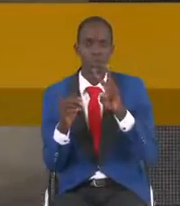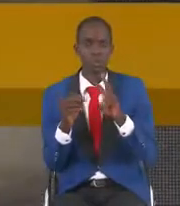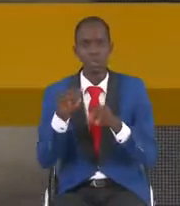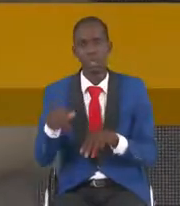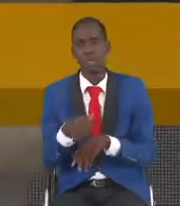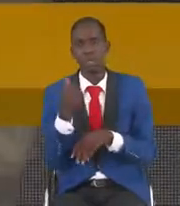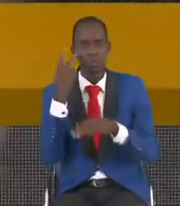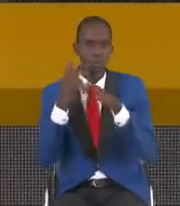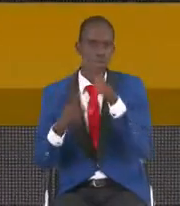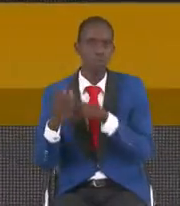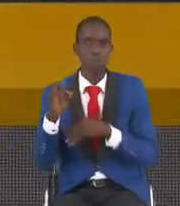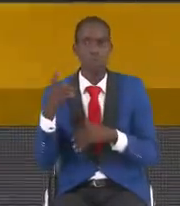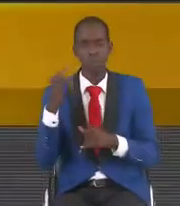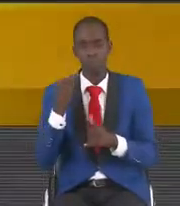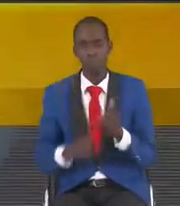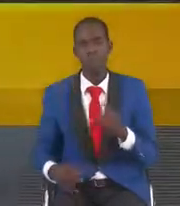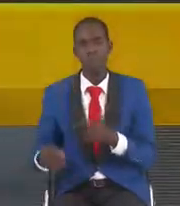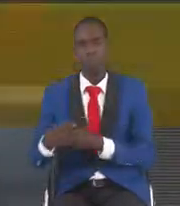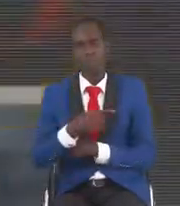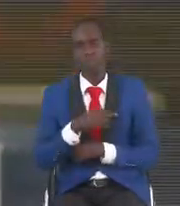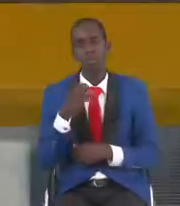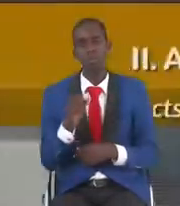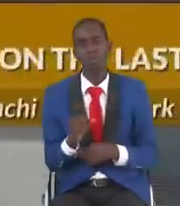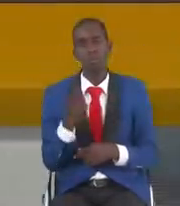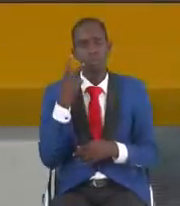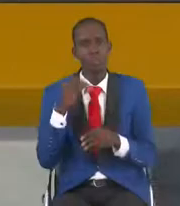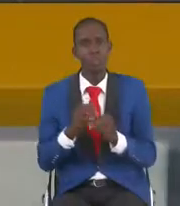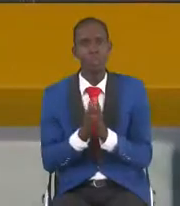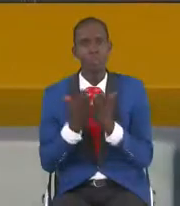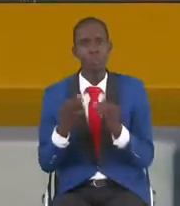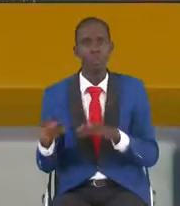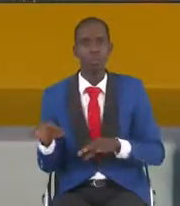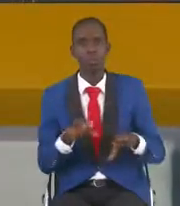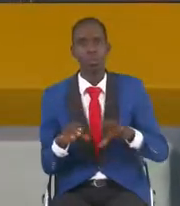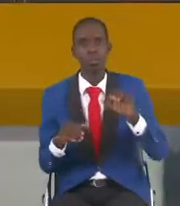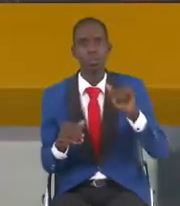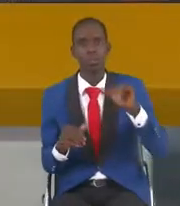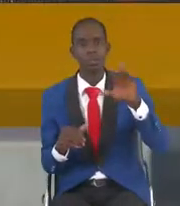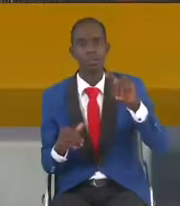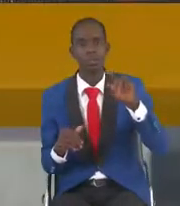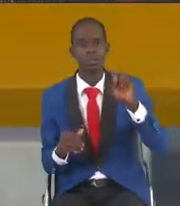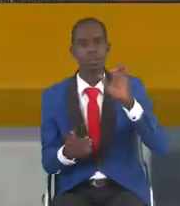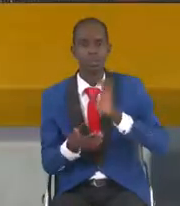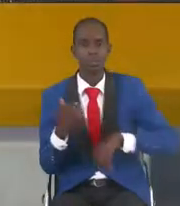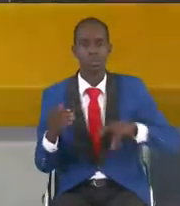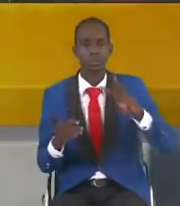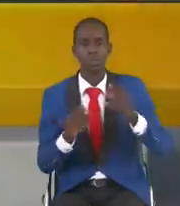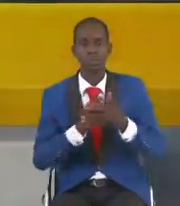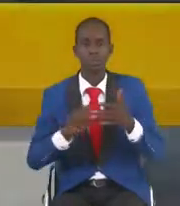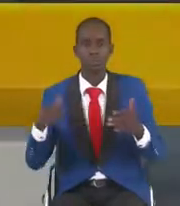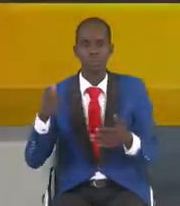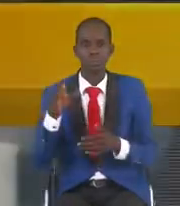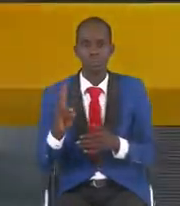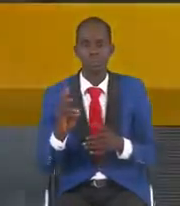last days. We're looking at Acts chapter 2. We're reading from verse 16. But this